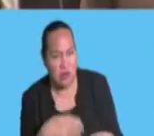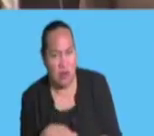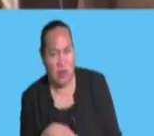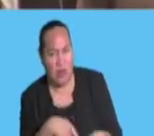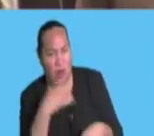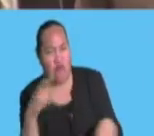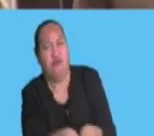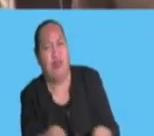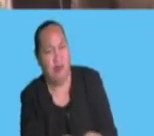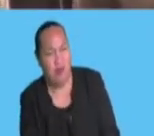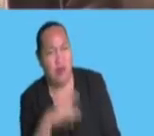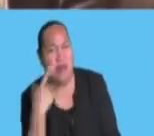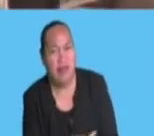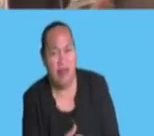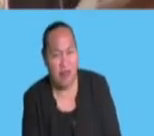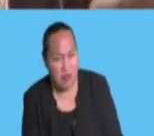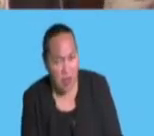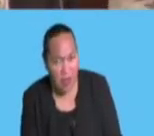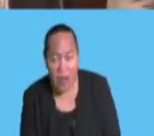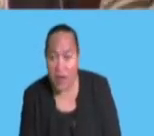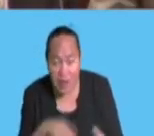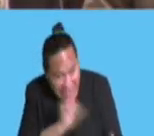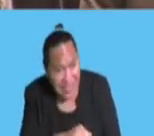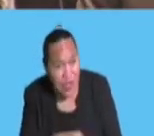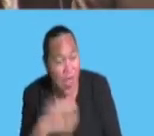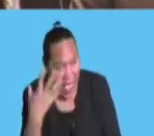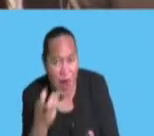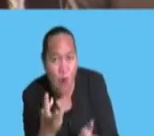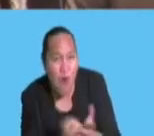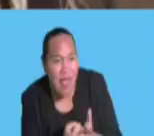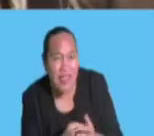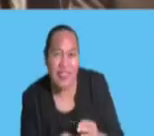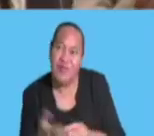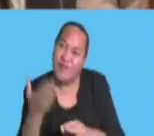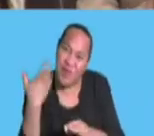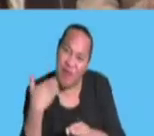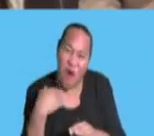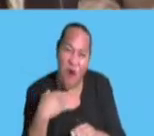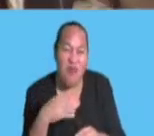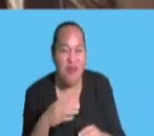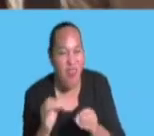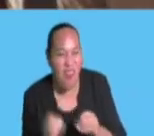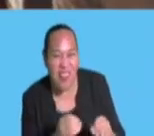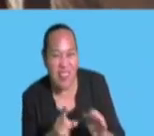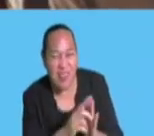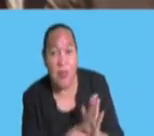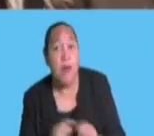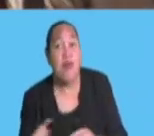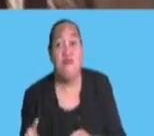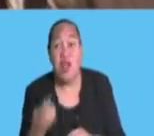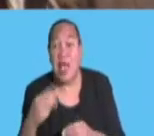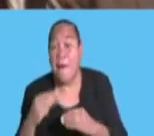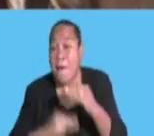bollocks. Absolute bollocks. Yes, we used to have the wage regulation orders before, but the first national minimum wage